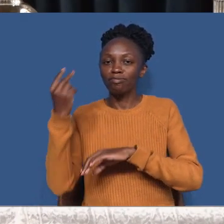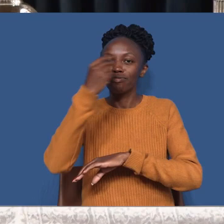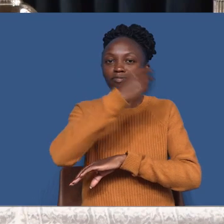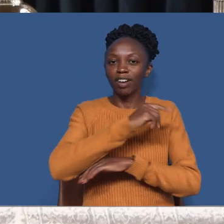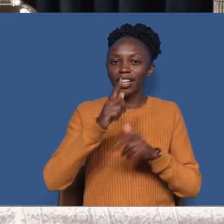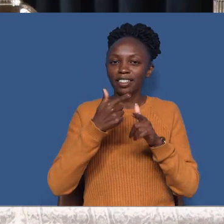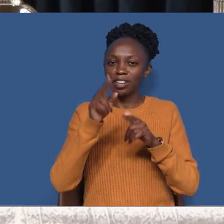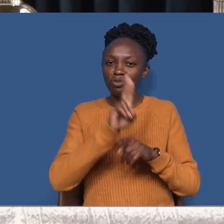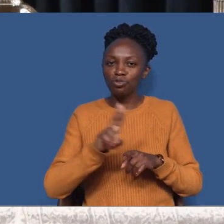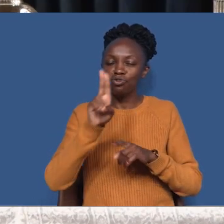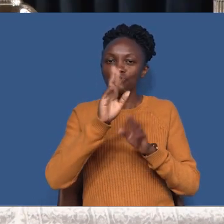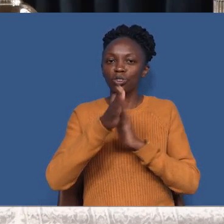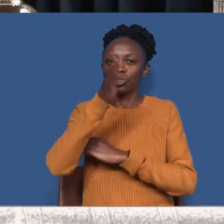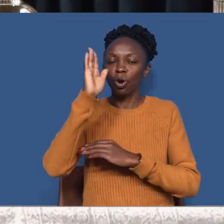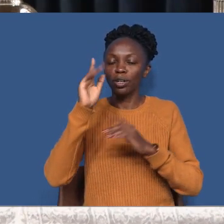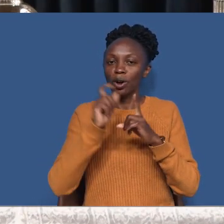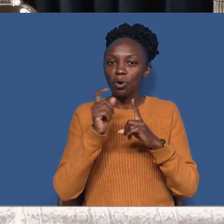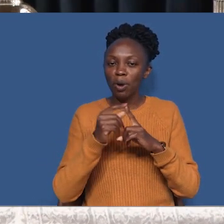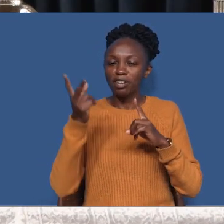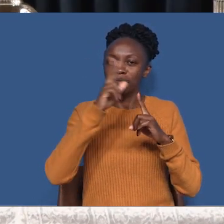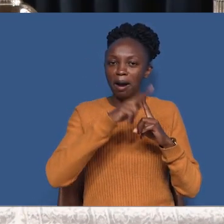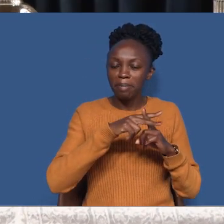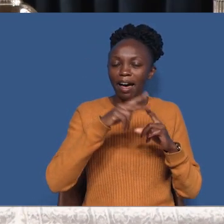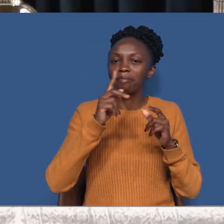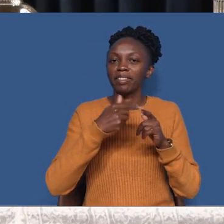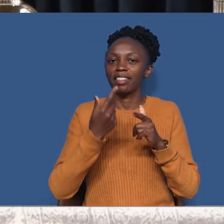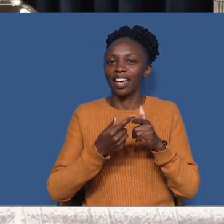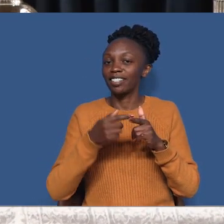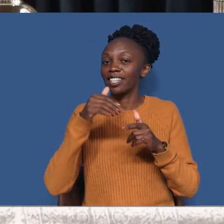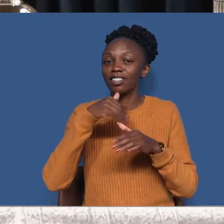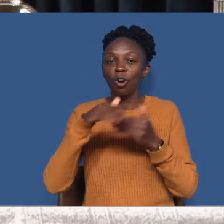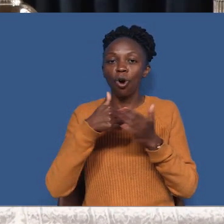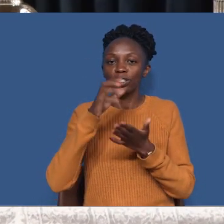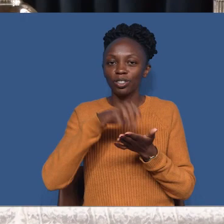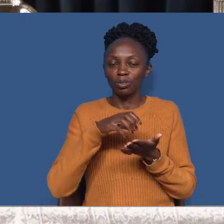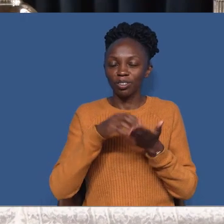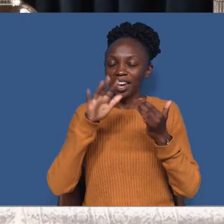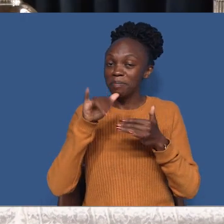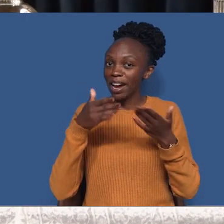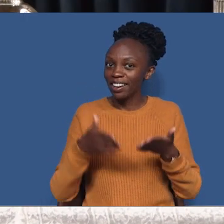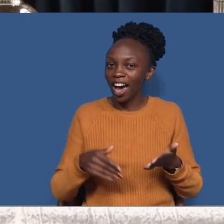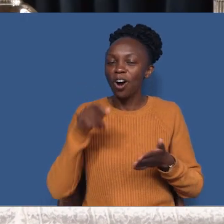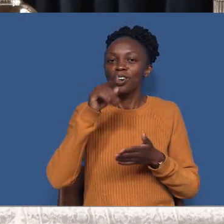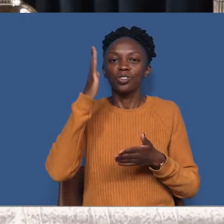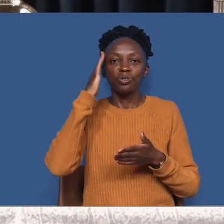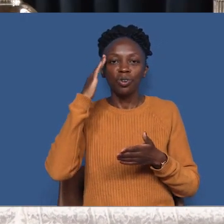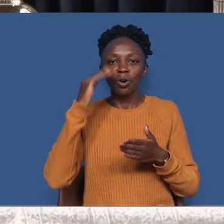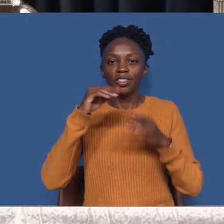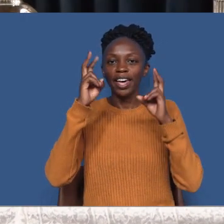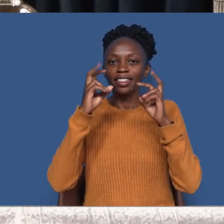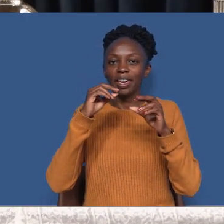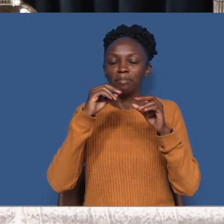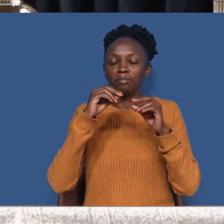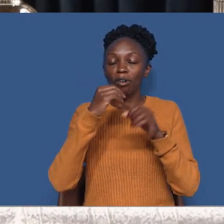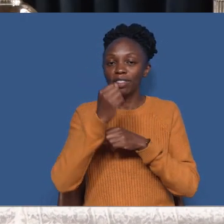applying God's word in every situation. And by now you know the theme of the year is Genesis